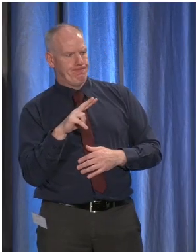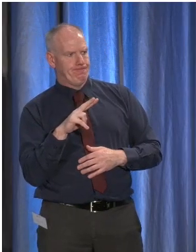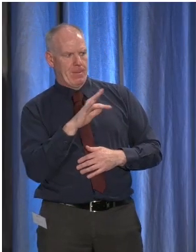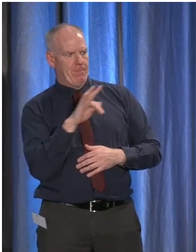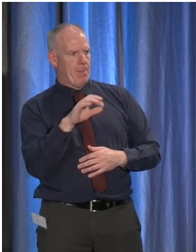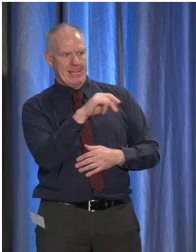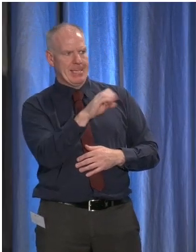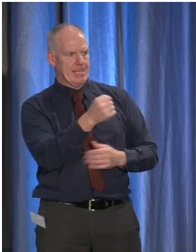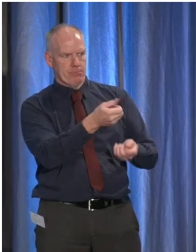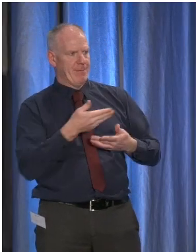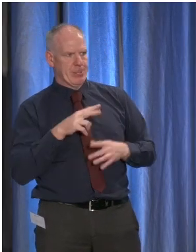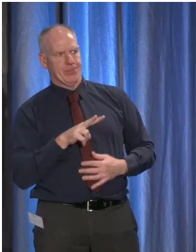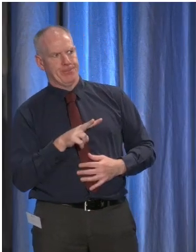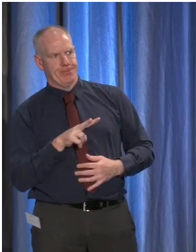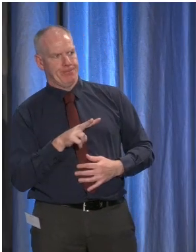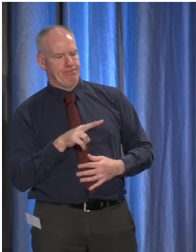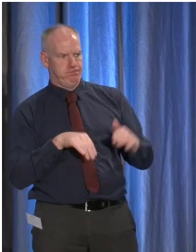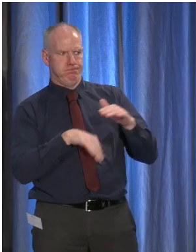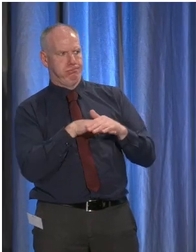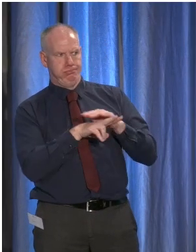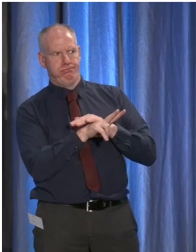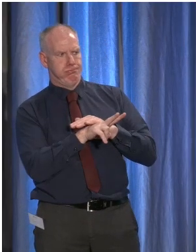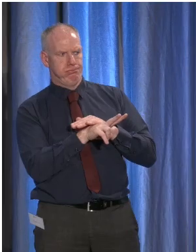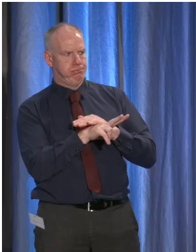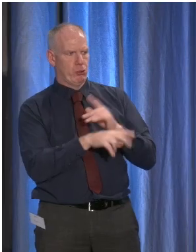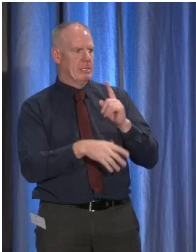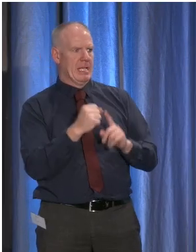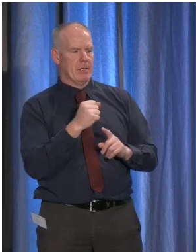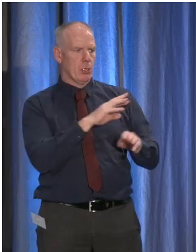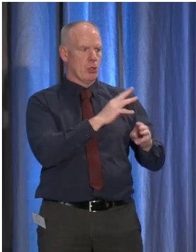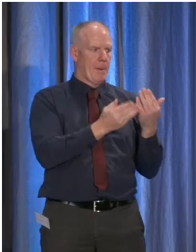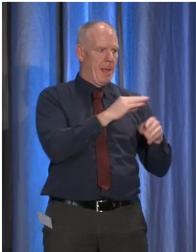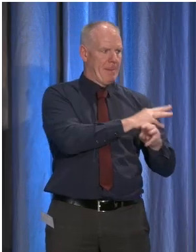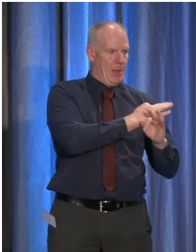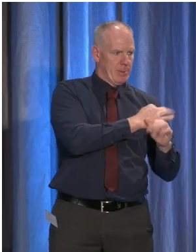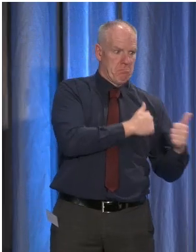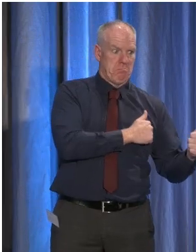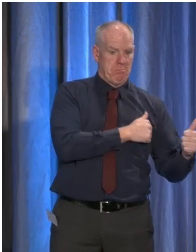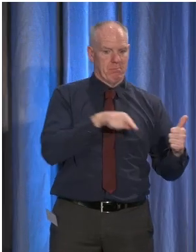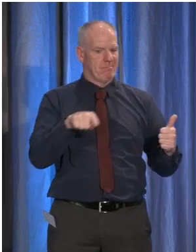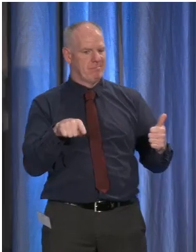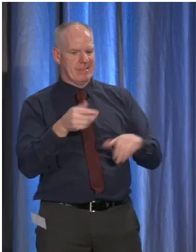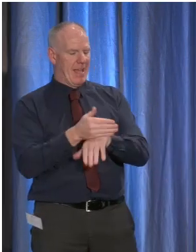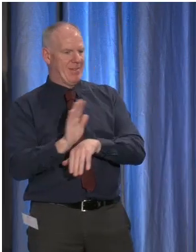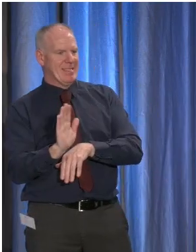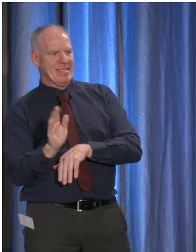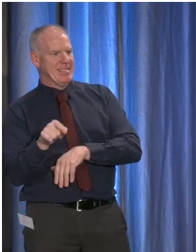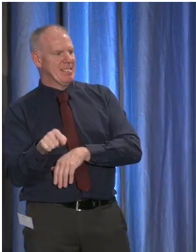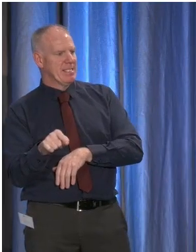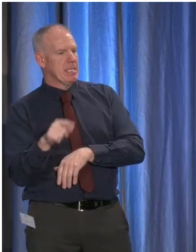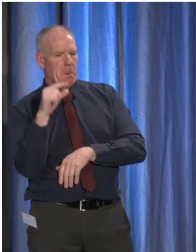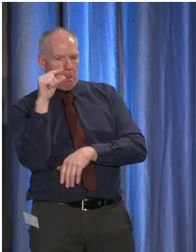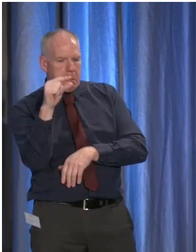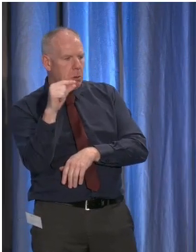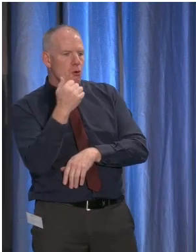impact of the NCSE's frontline services compared to parent carers. Only a minority of